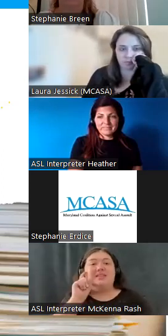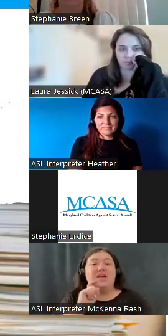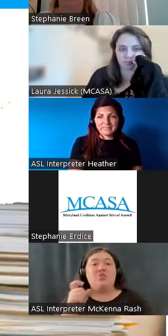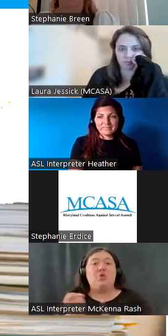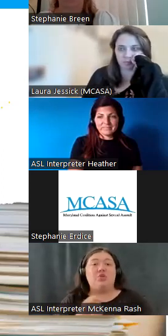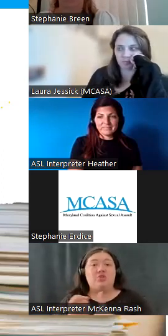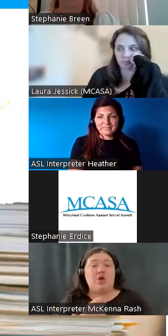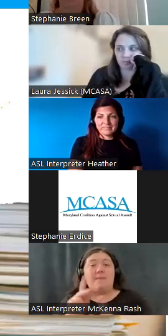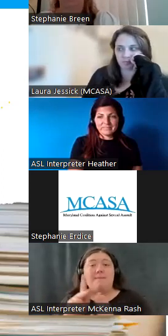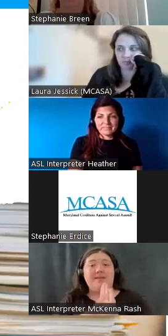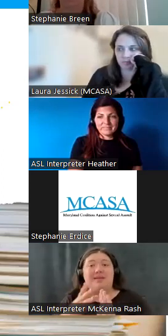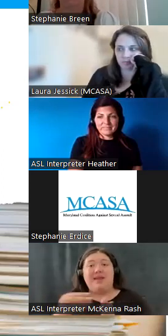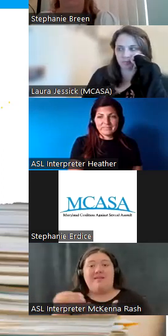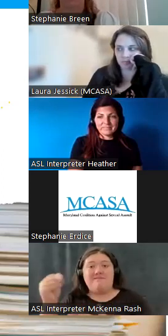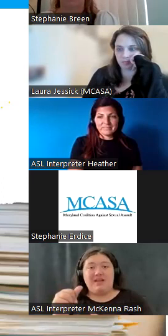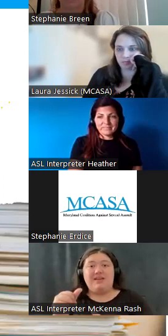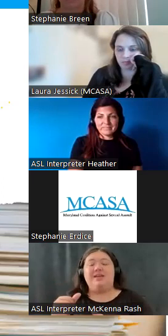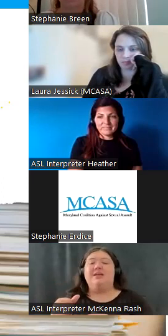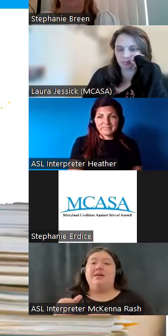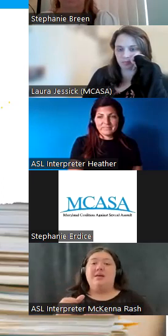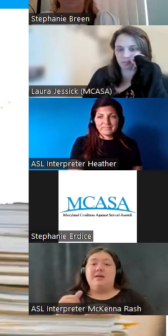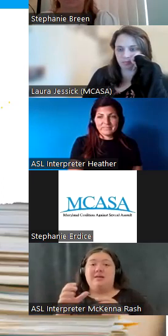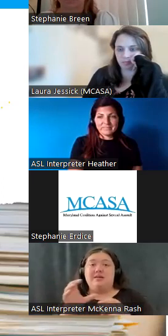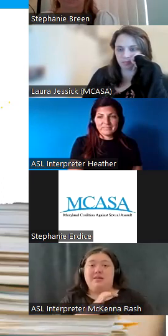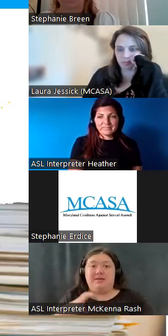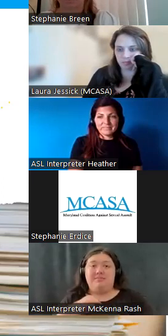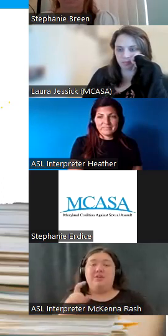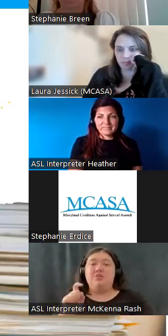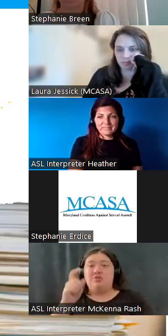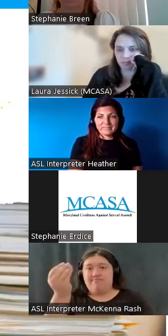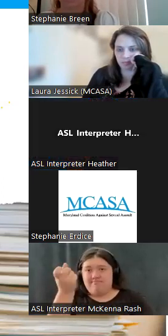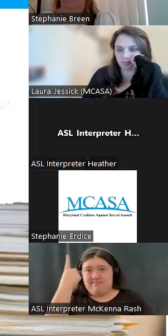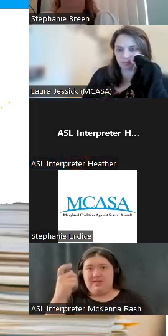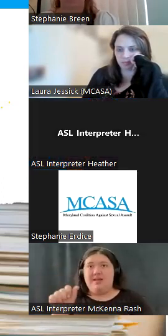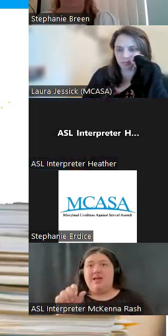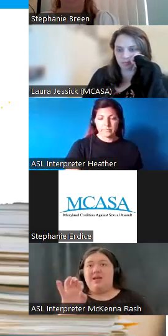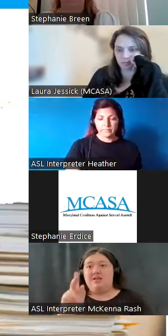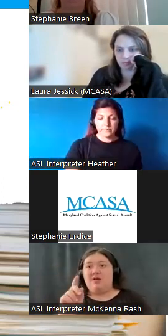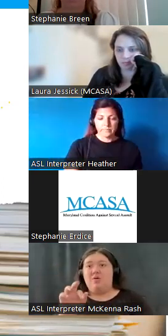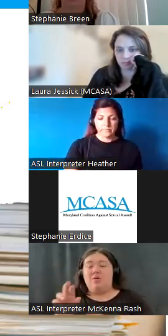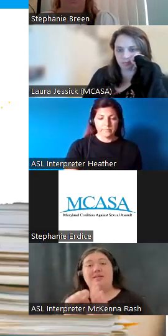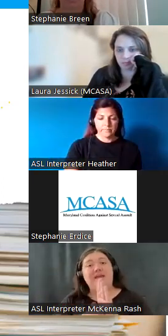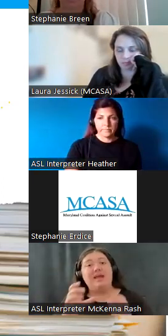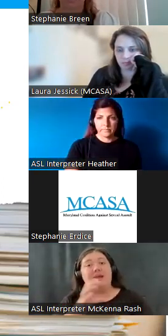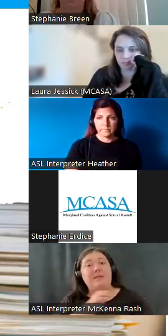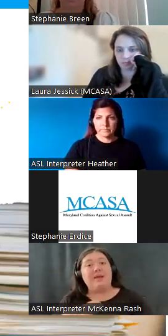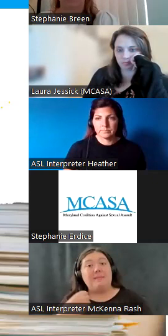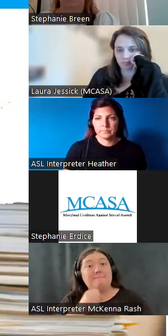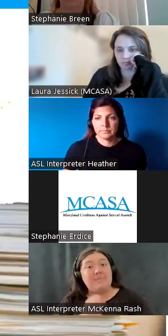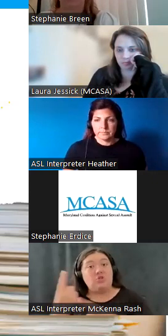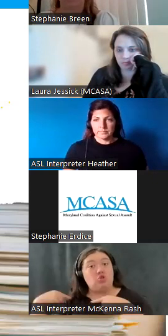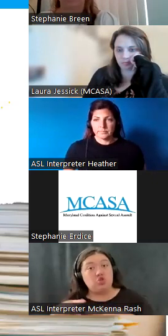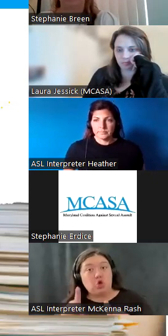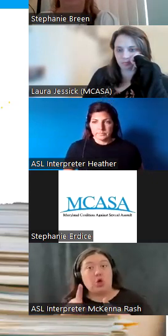policy and funding committee. It should be noted that any determination a SART or the SAEK committee makes during an untested